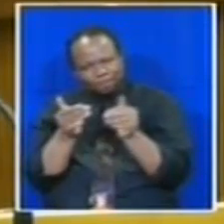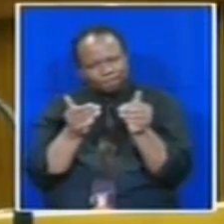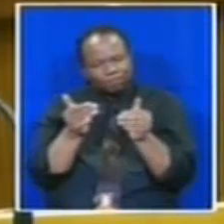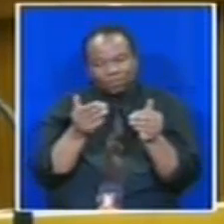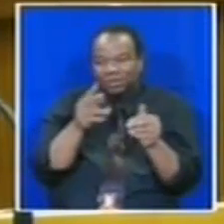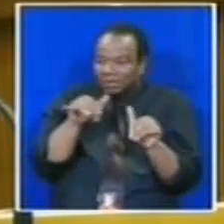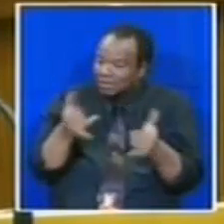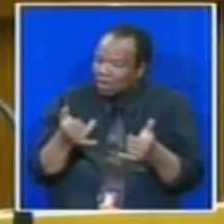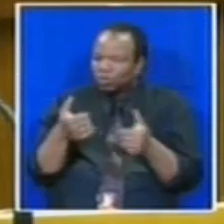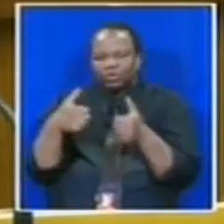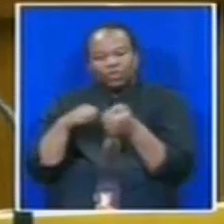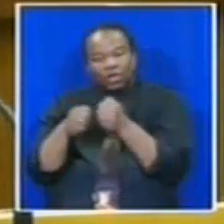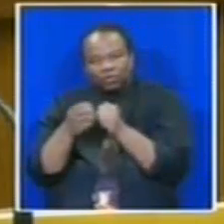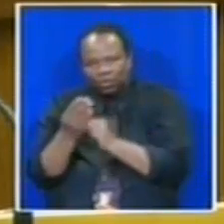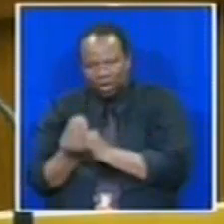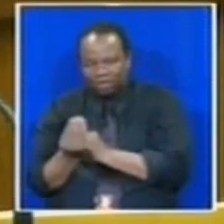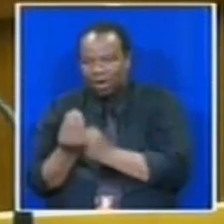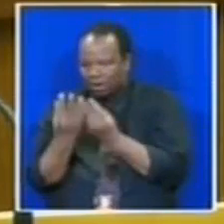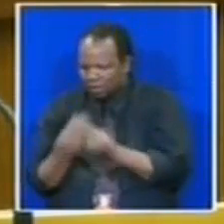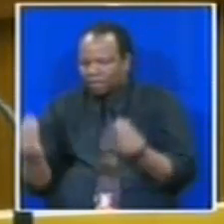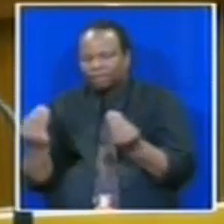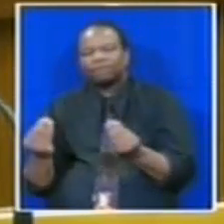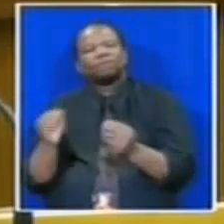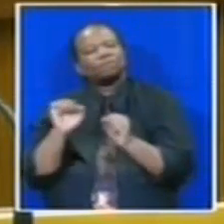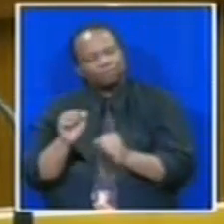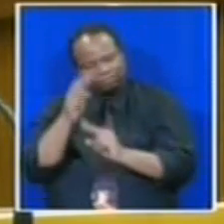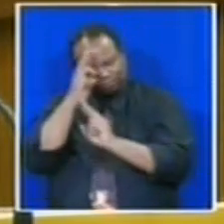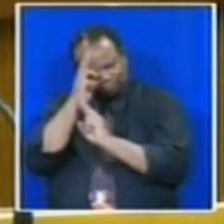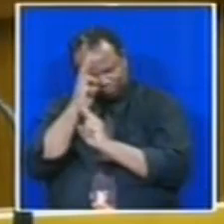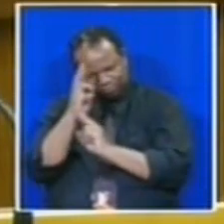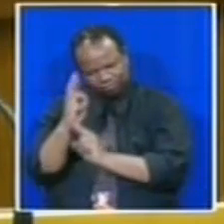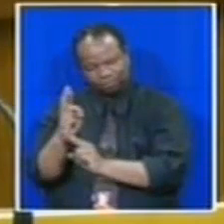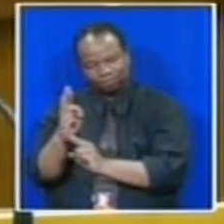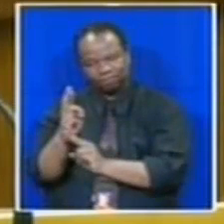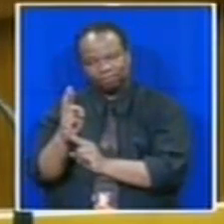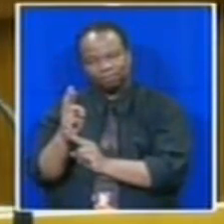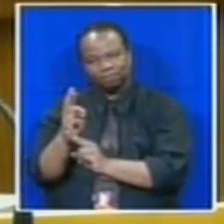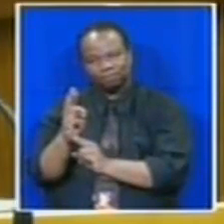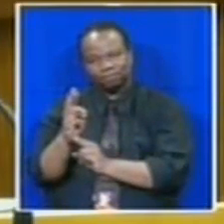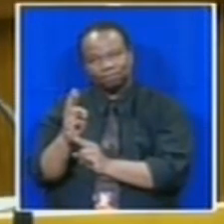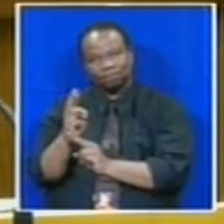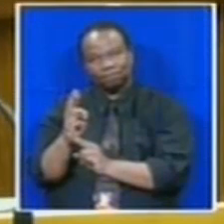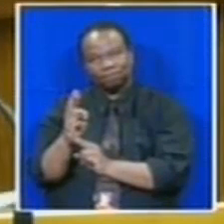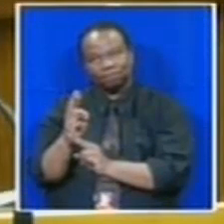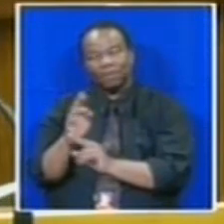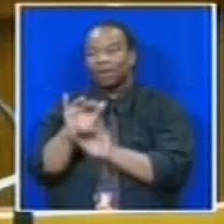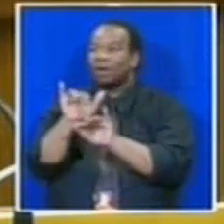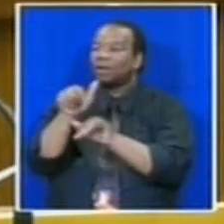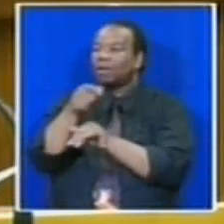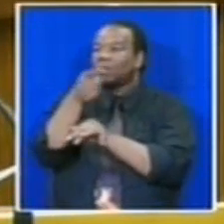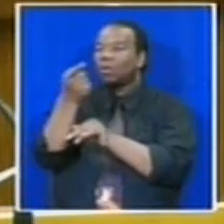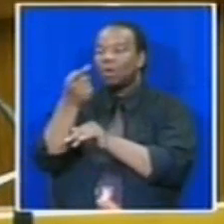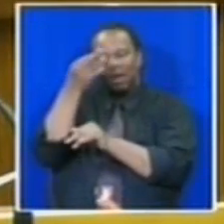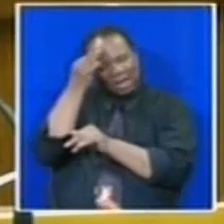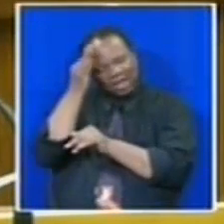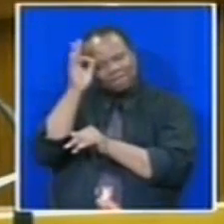that we face. I need to acknowledge the special role that non-governmental organizations